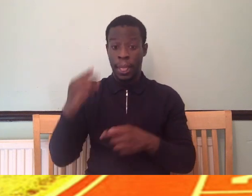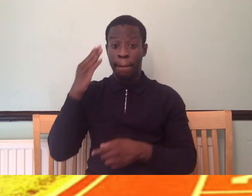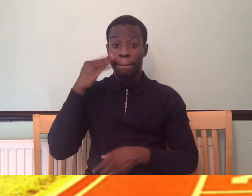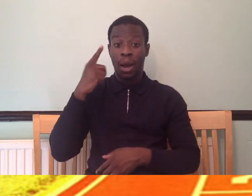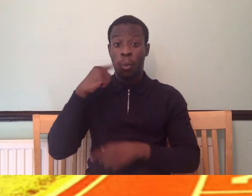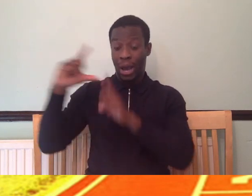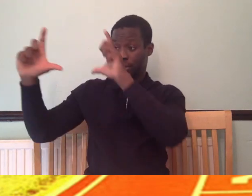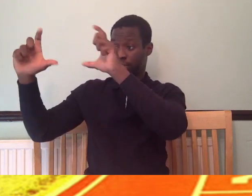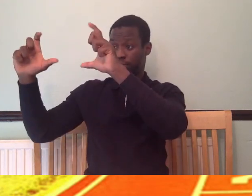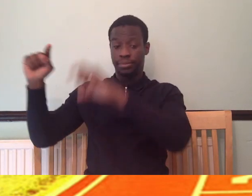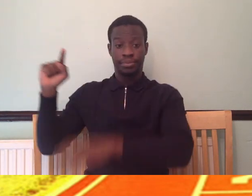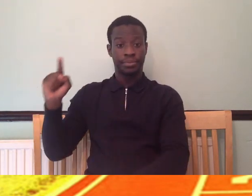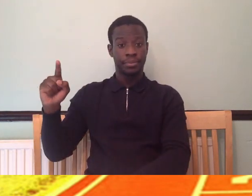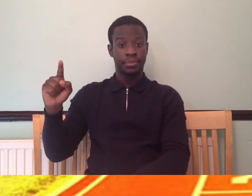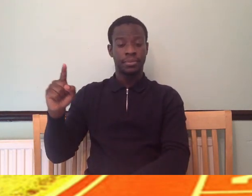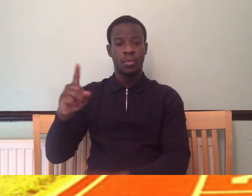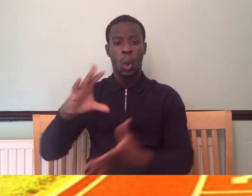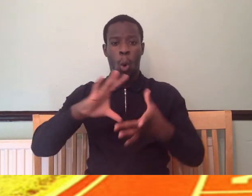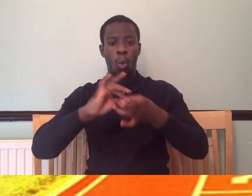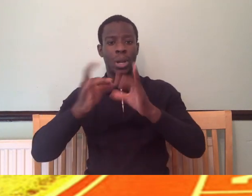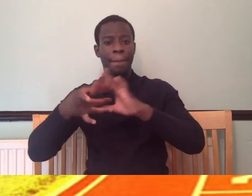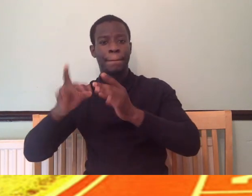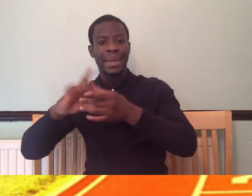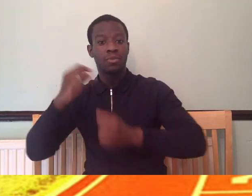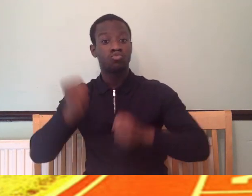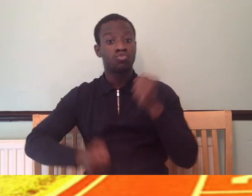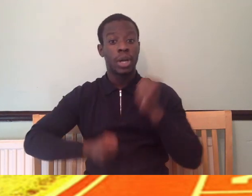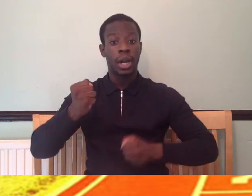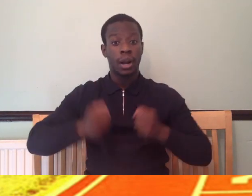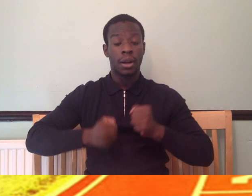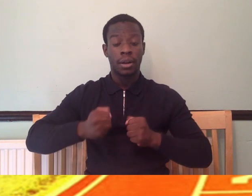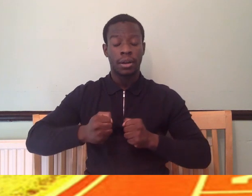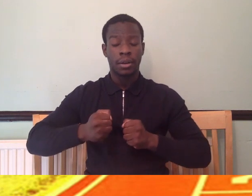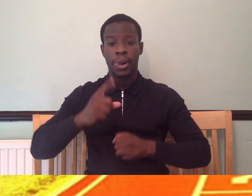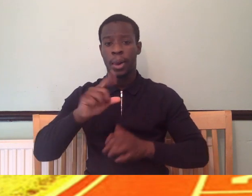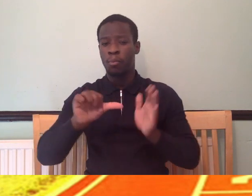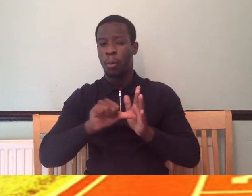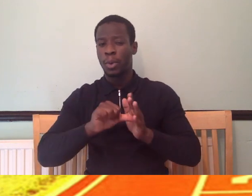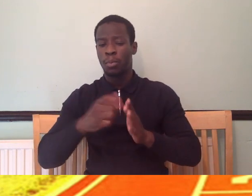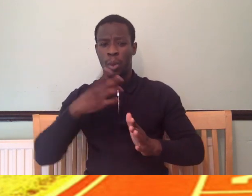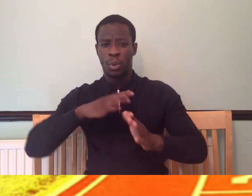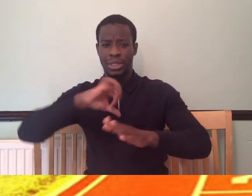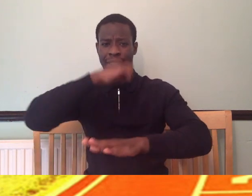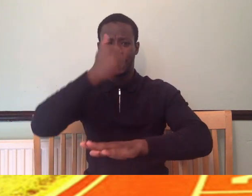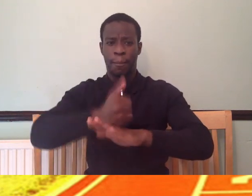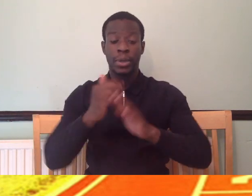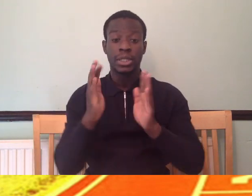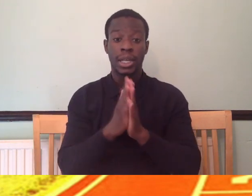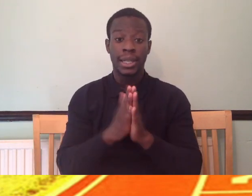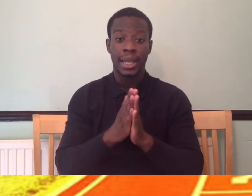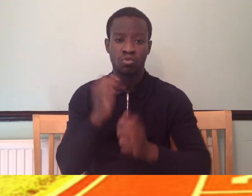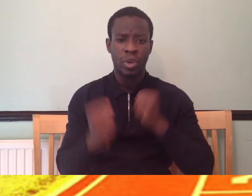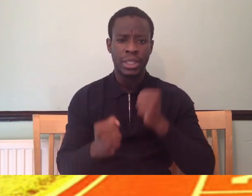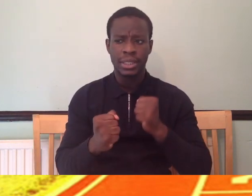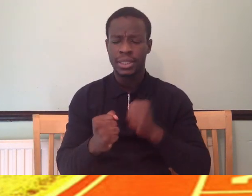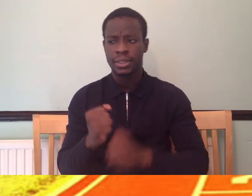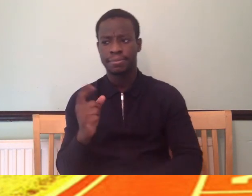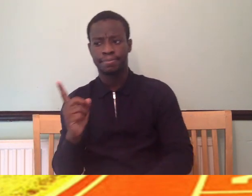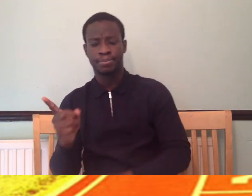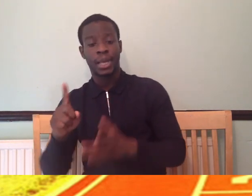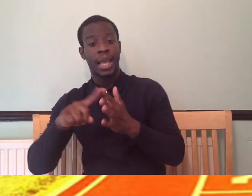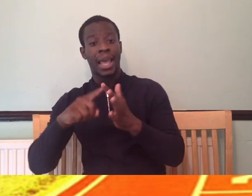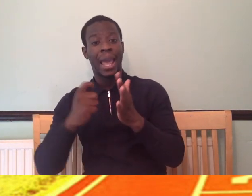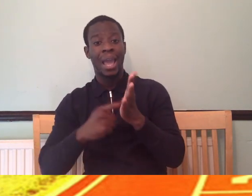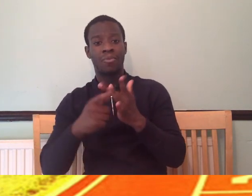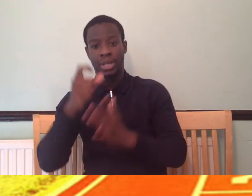in the 1920s. But his favoured race was going to be held on a Sunday. Eric was a strong Christian, and he didn't want